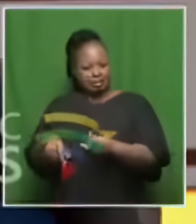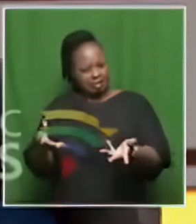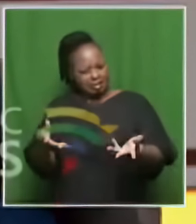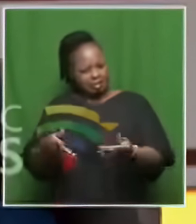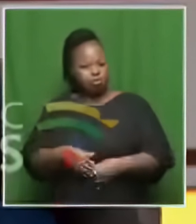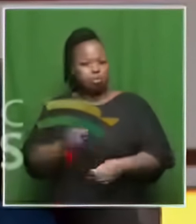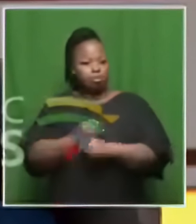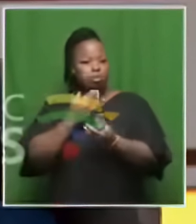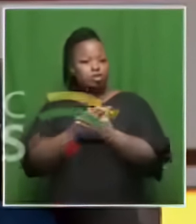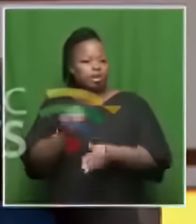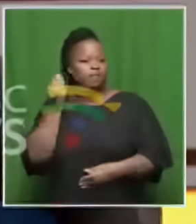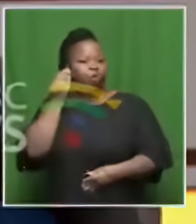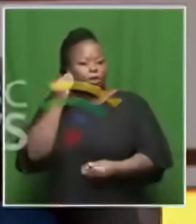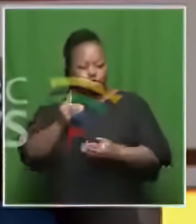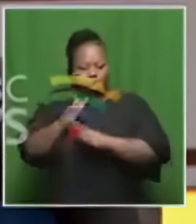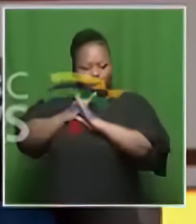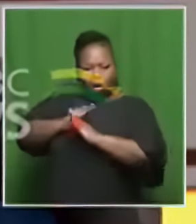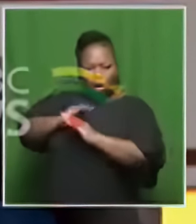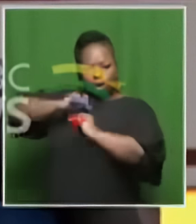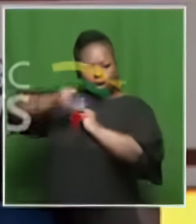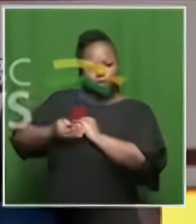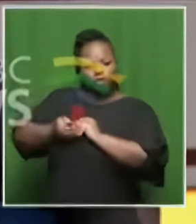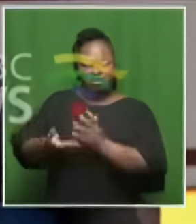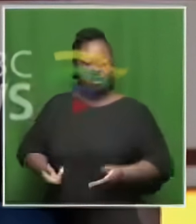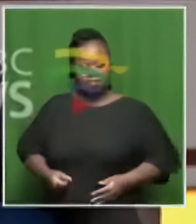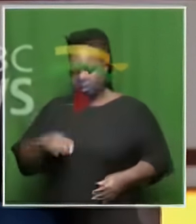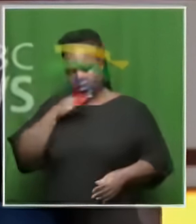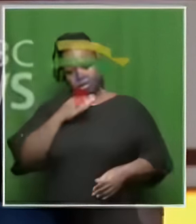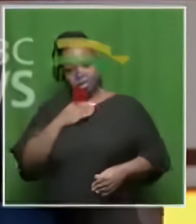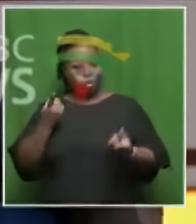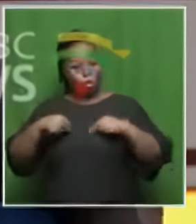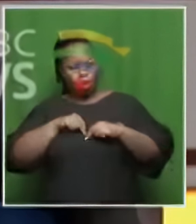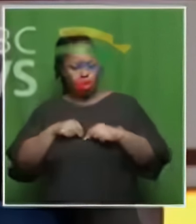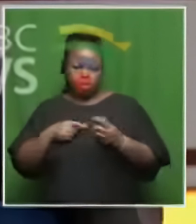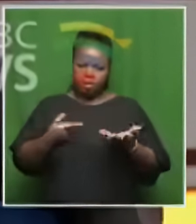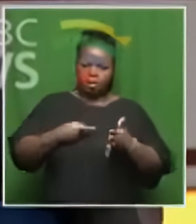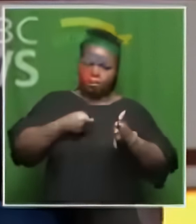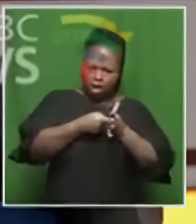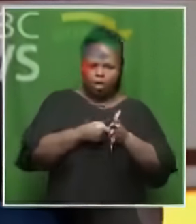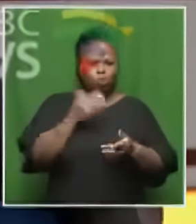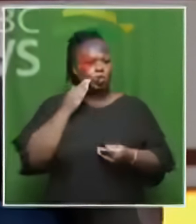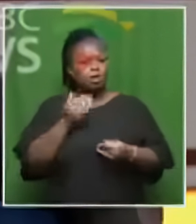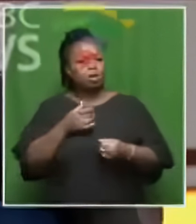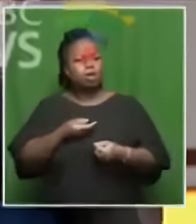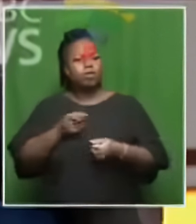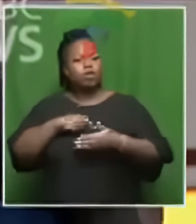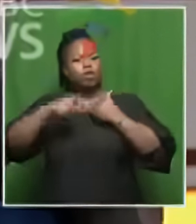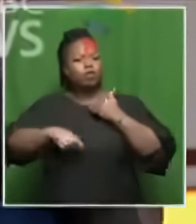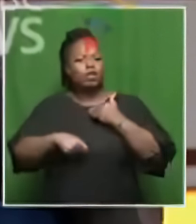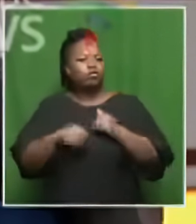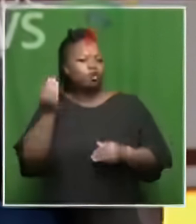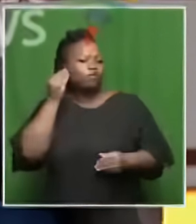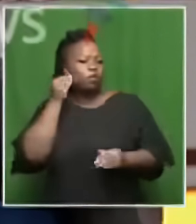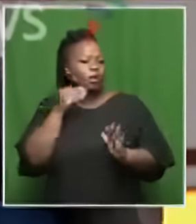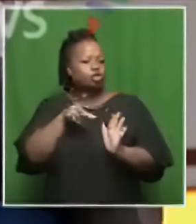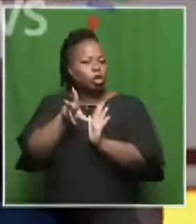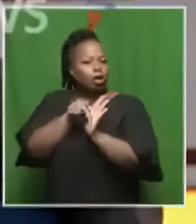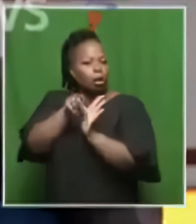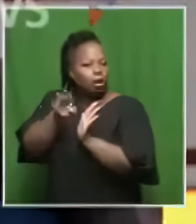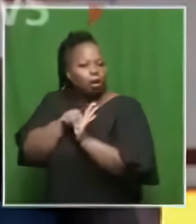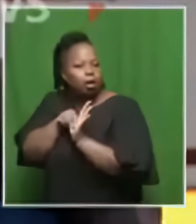to secure their conference. Otherwise, all of us must be board grabbers when we have a conference. So the